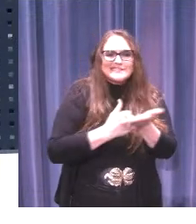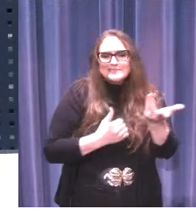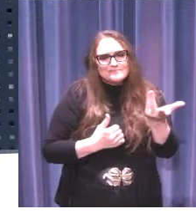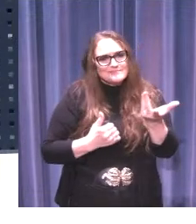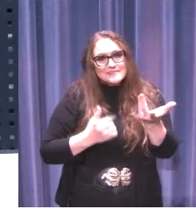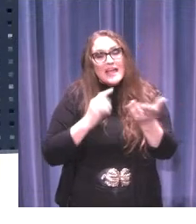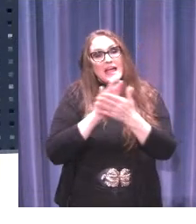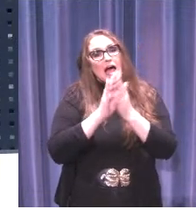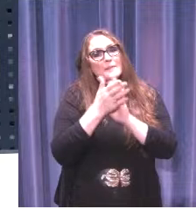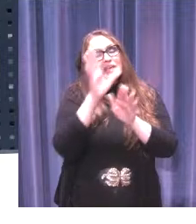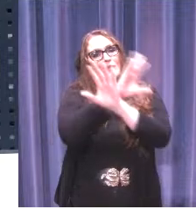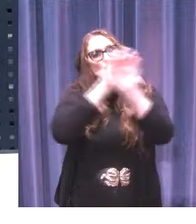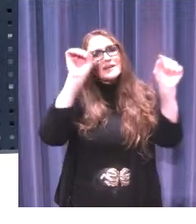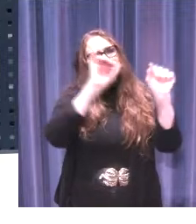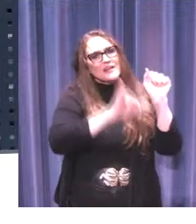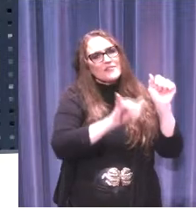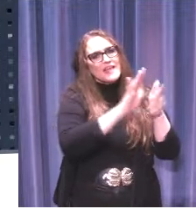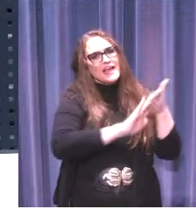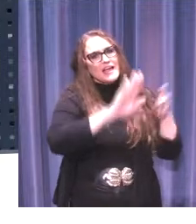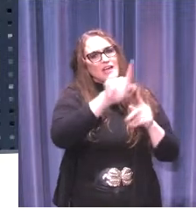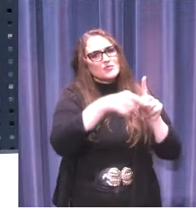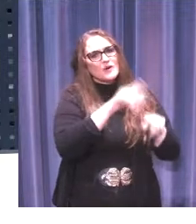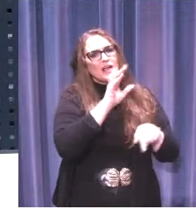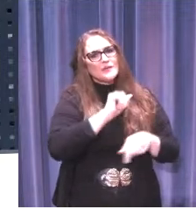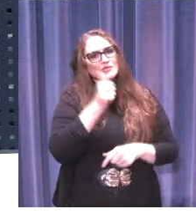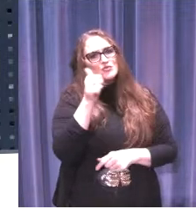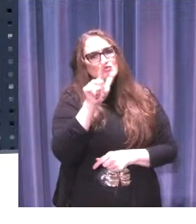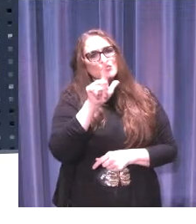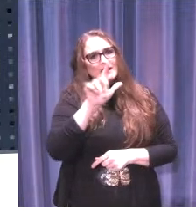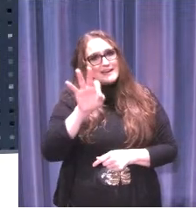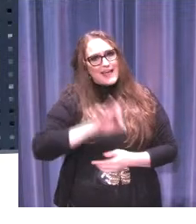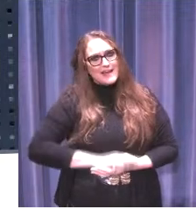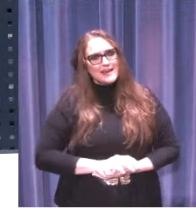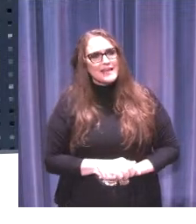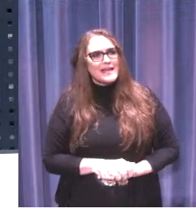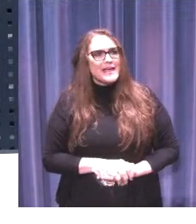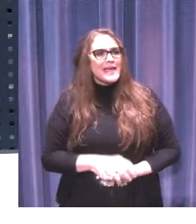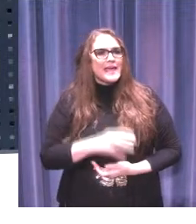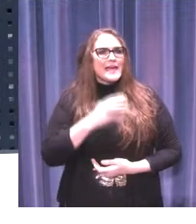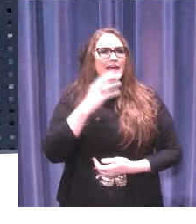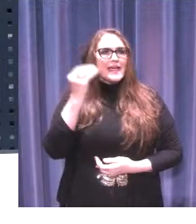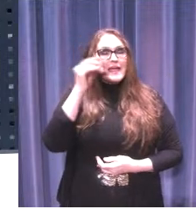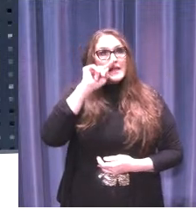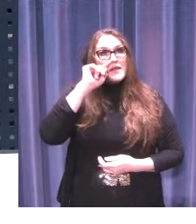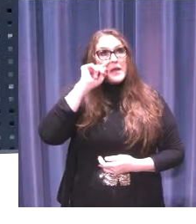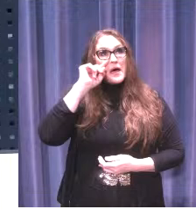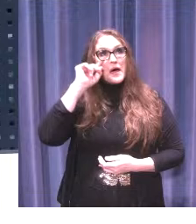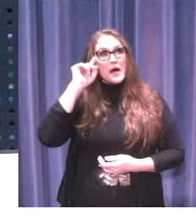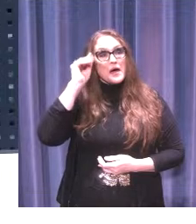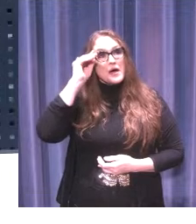I became president of that college when I was 29 years old. And